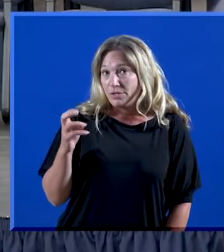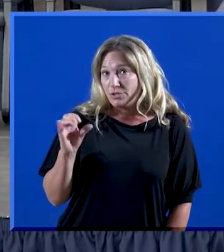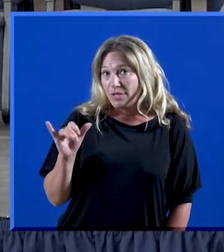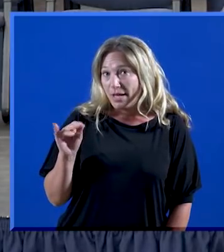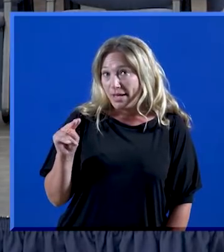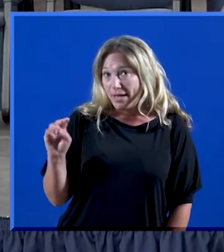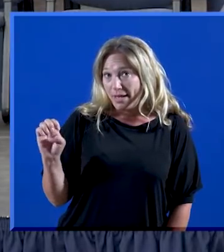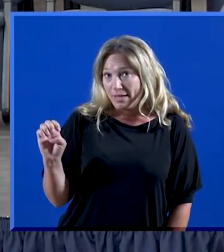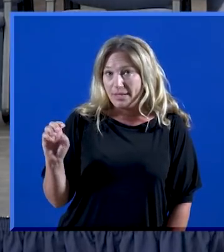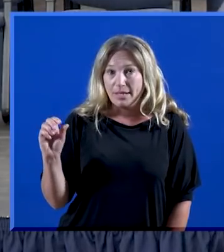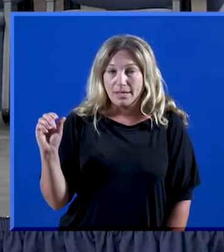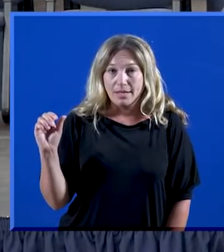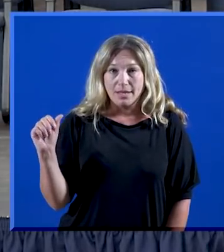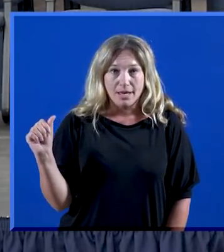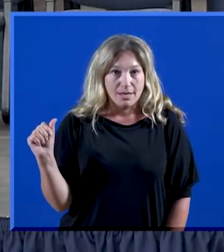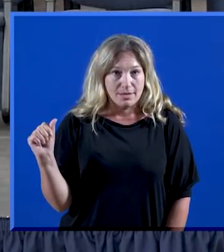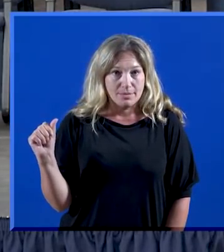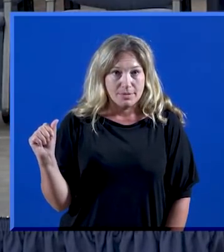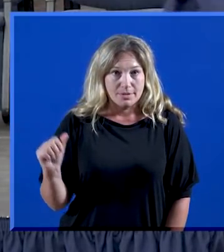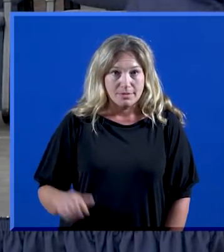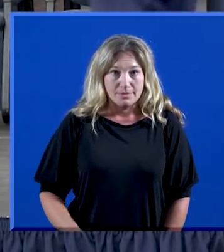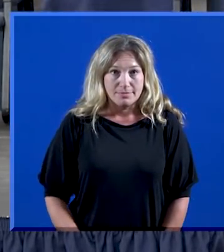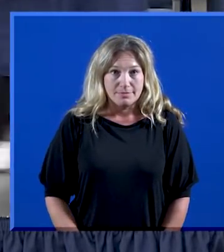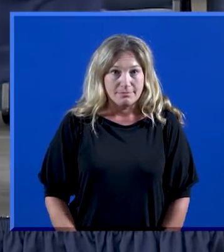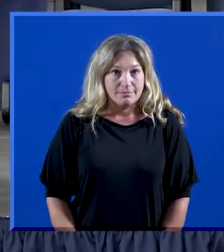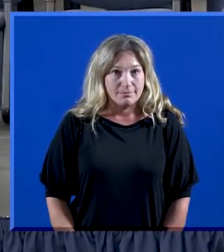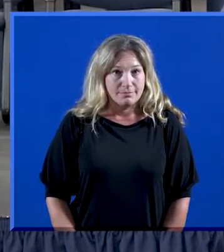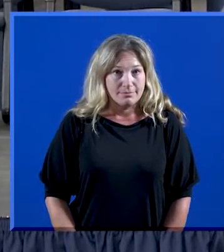Cheyenne Adams.